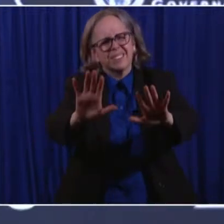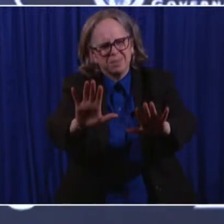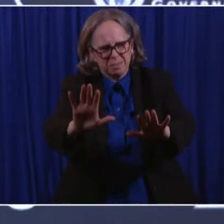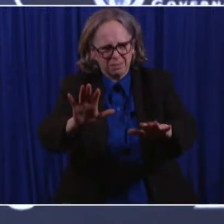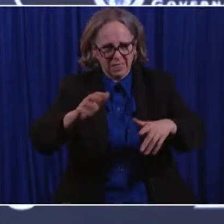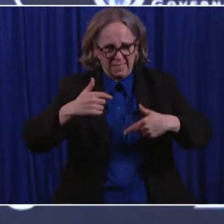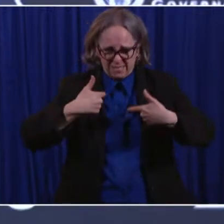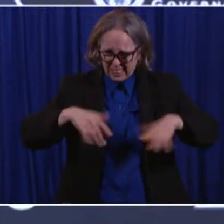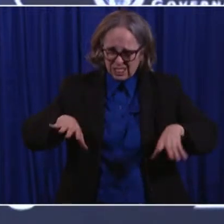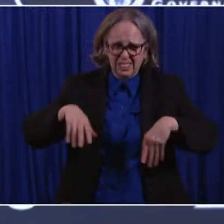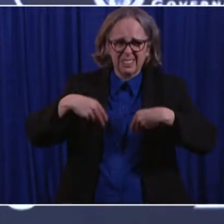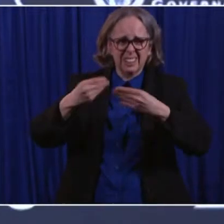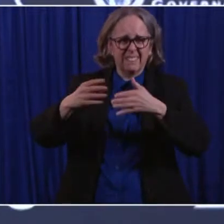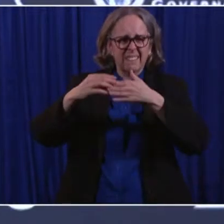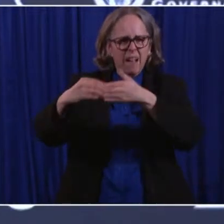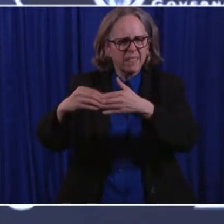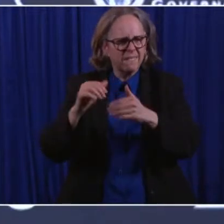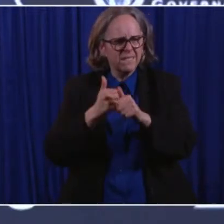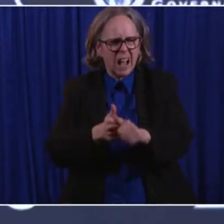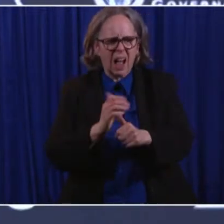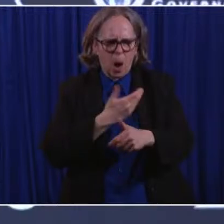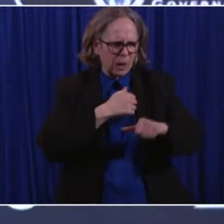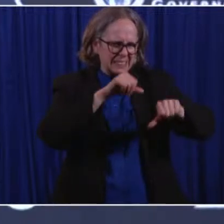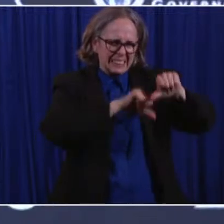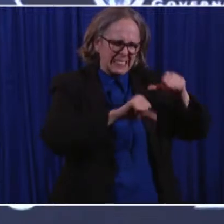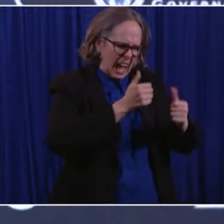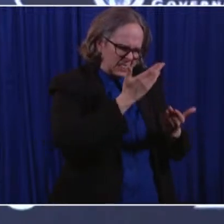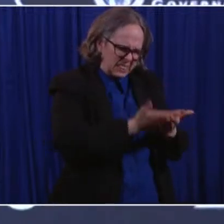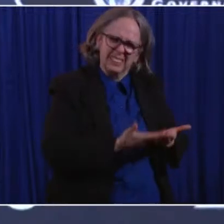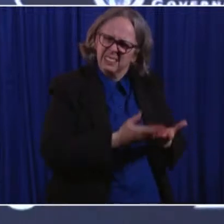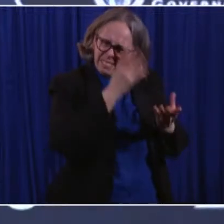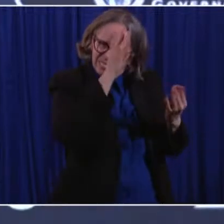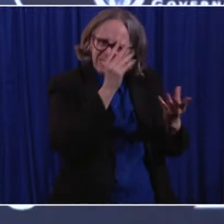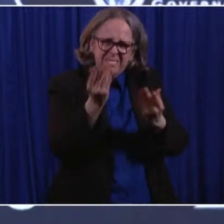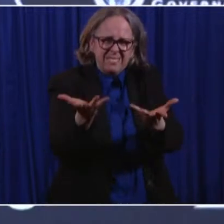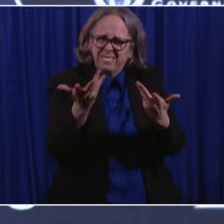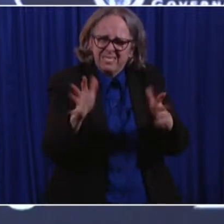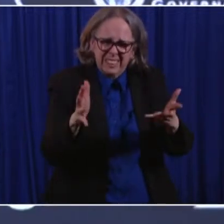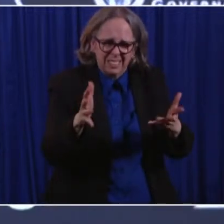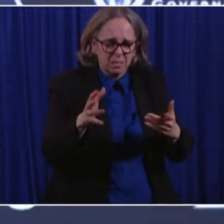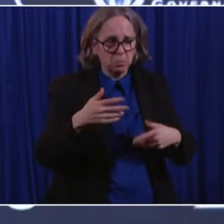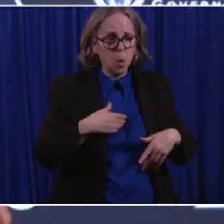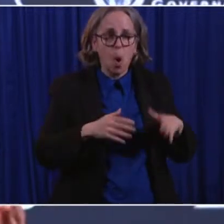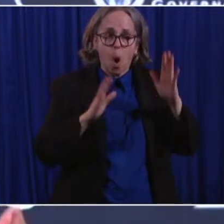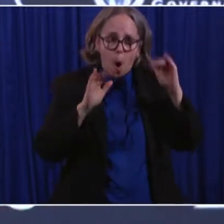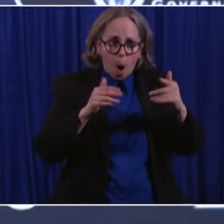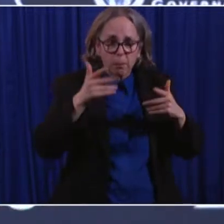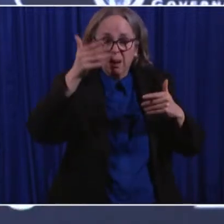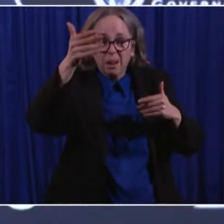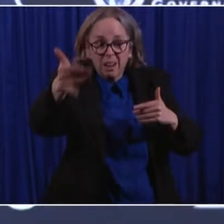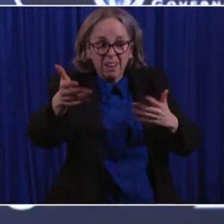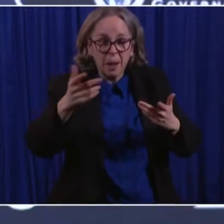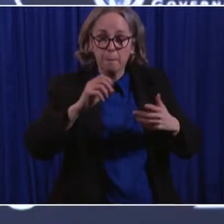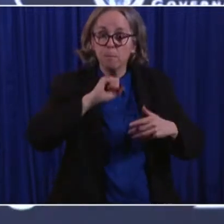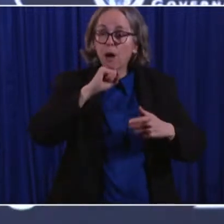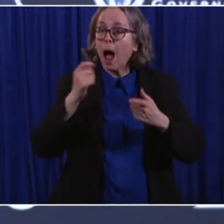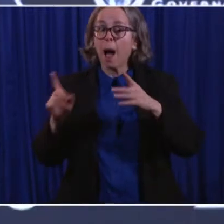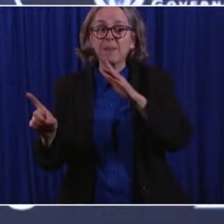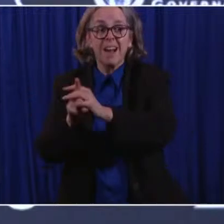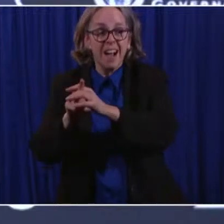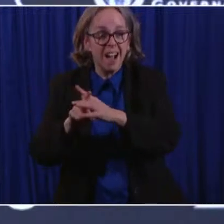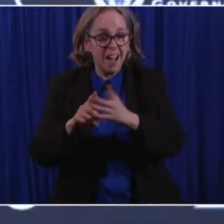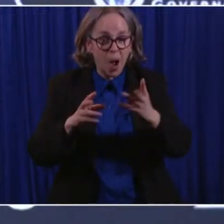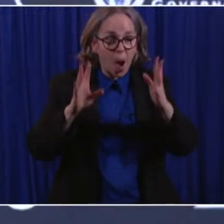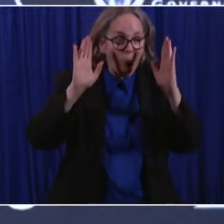the understanding that, we hope it's going to get a lot better by the time the prom takes place or the graduation takes place. We don't